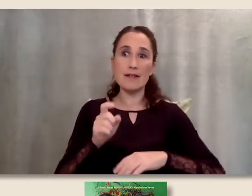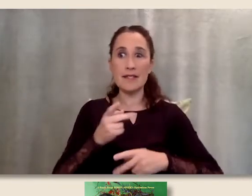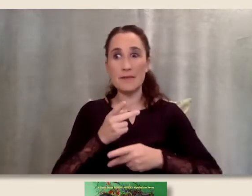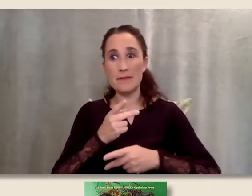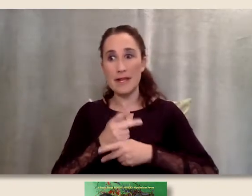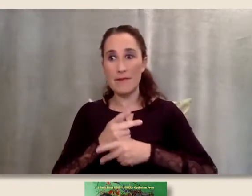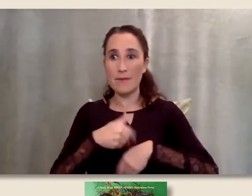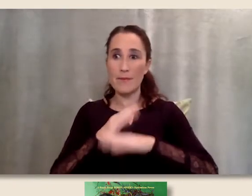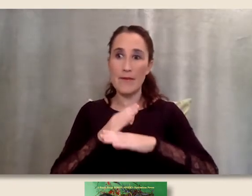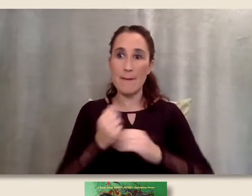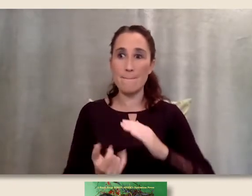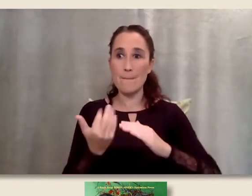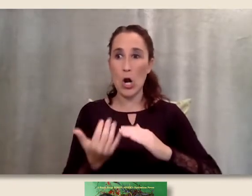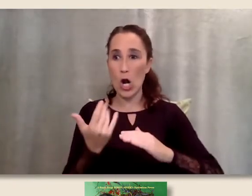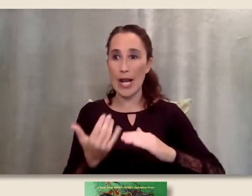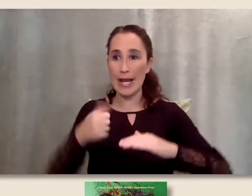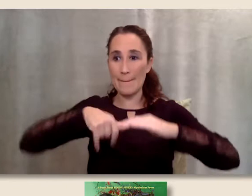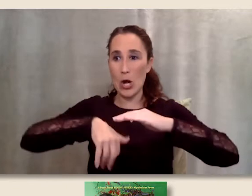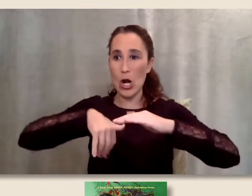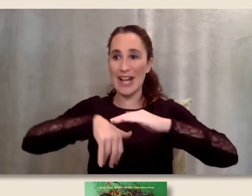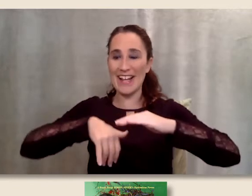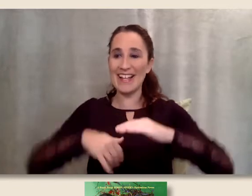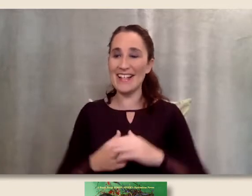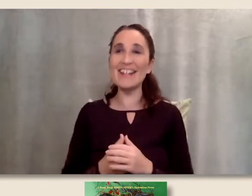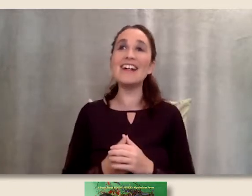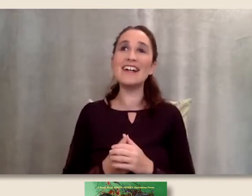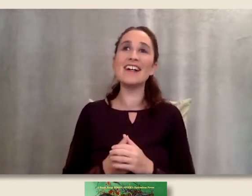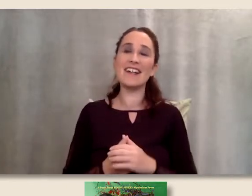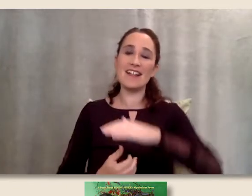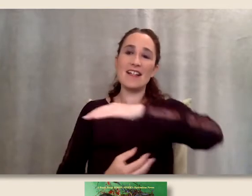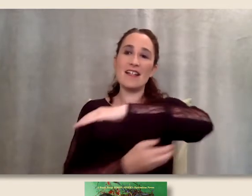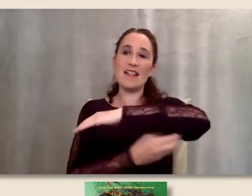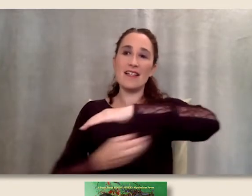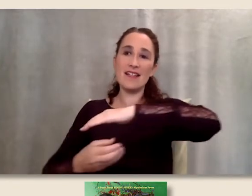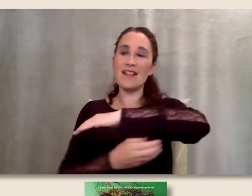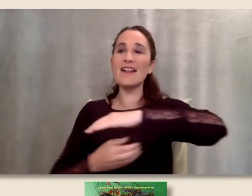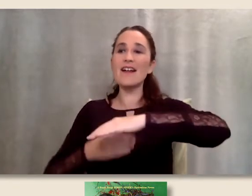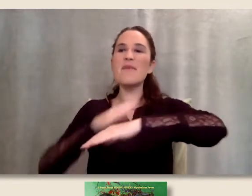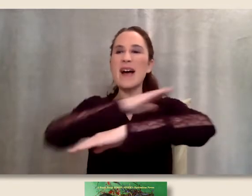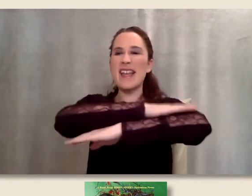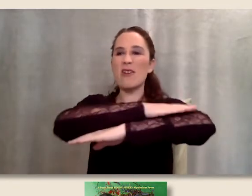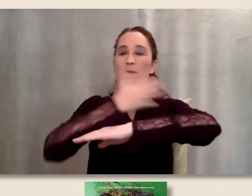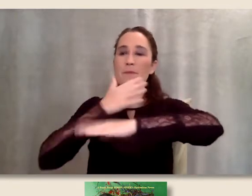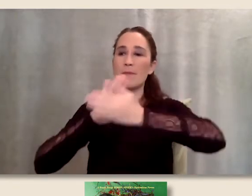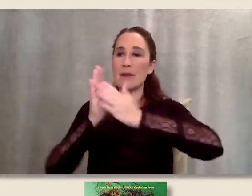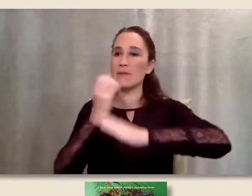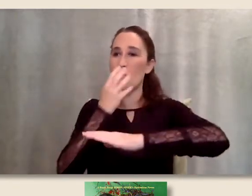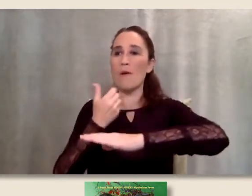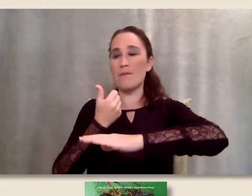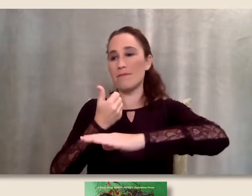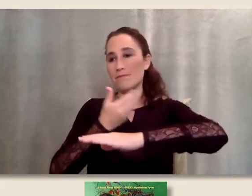don't burn. But the other thing is that it heats up this countertop, and it acts just like a heating pad. So here's some other